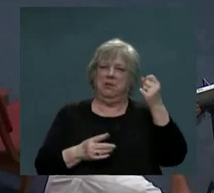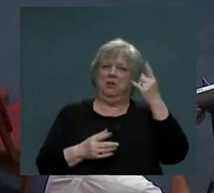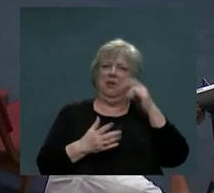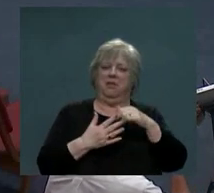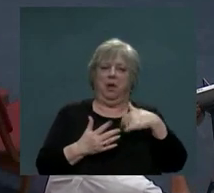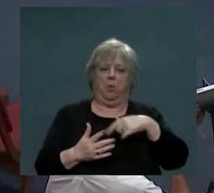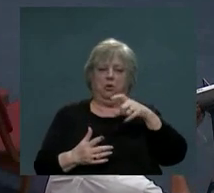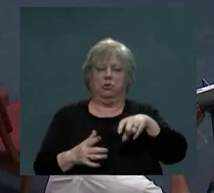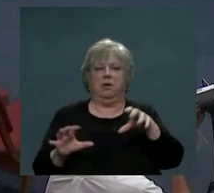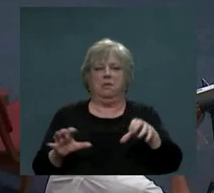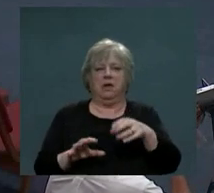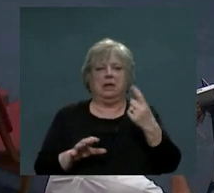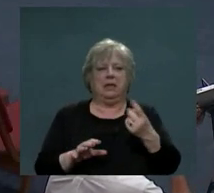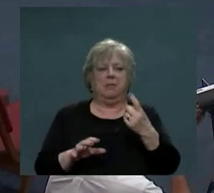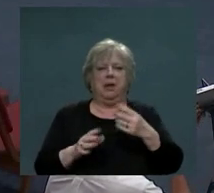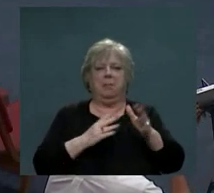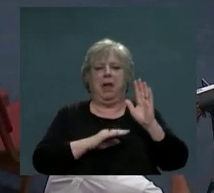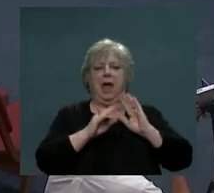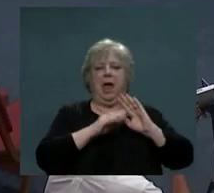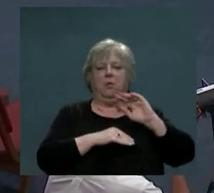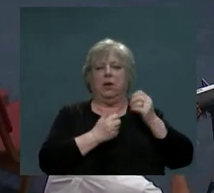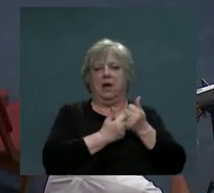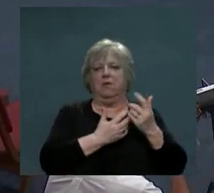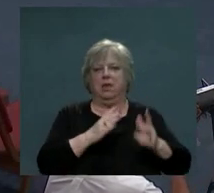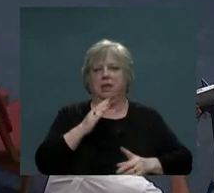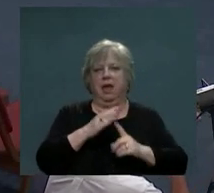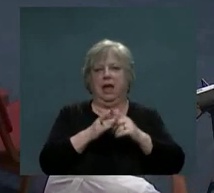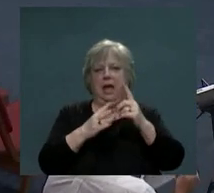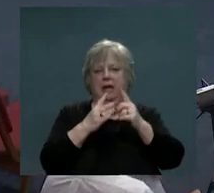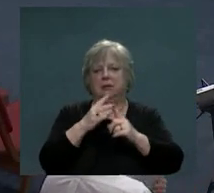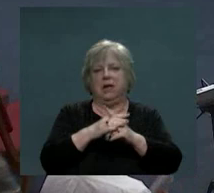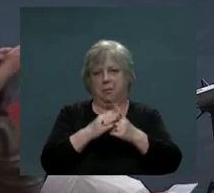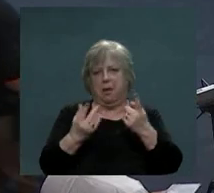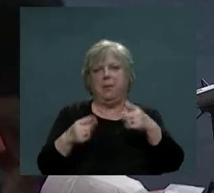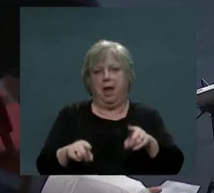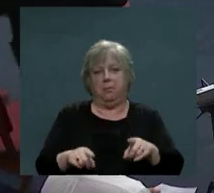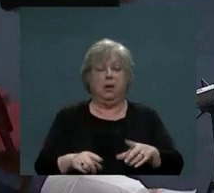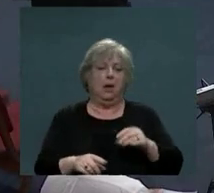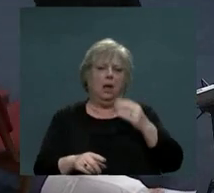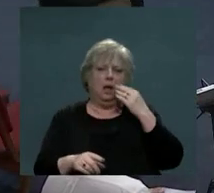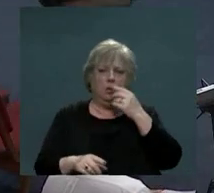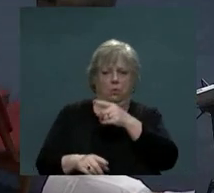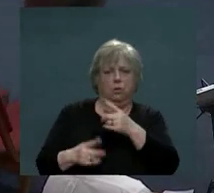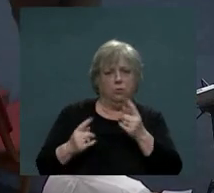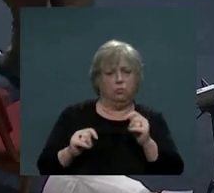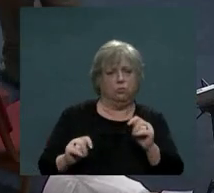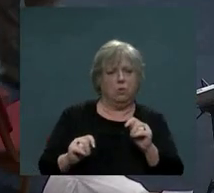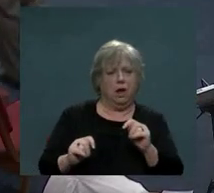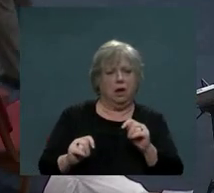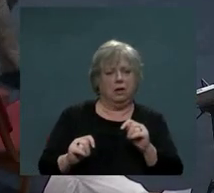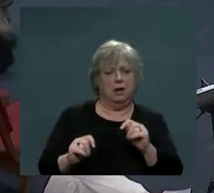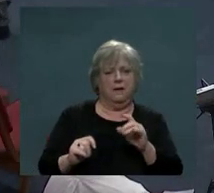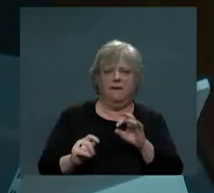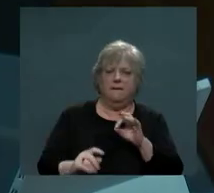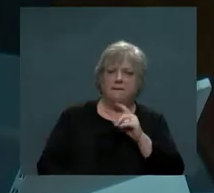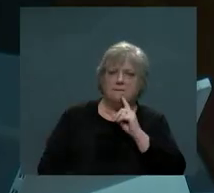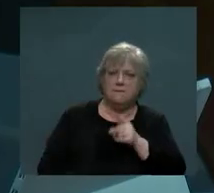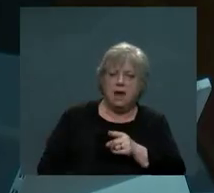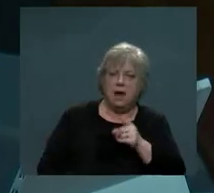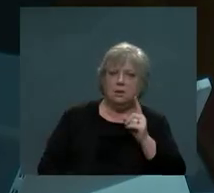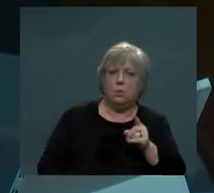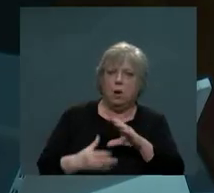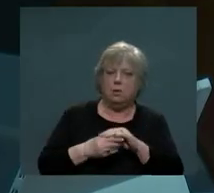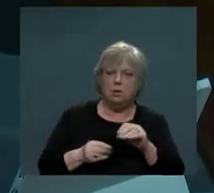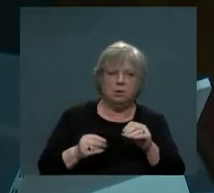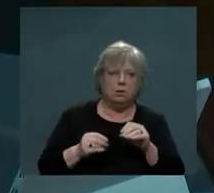should have done something back when all this came up. And I know that you tried. In fact, one story in